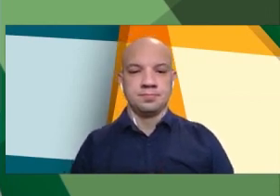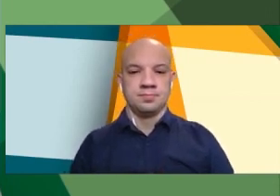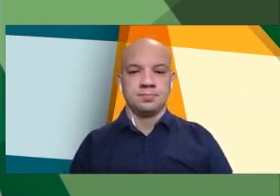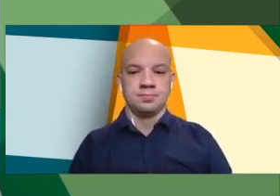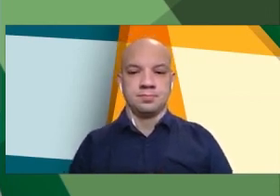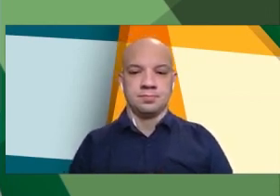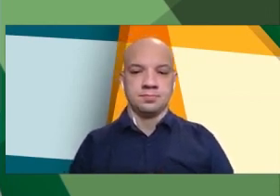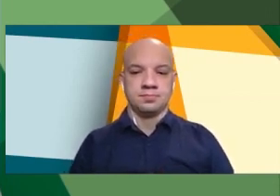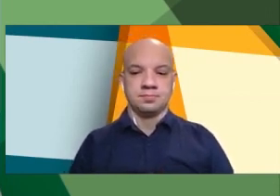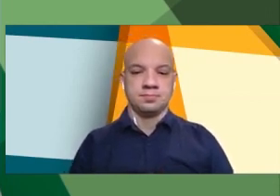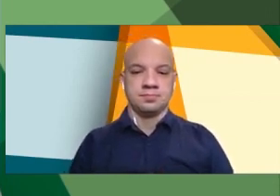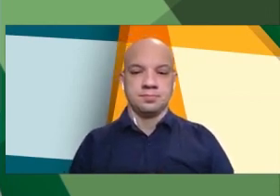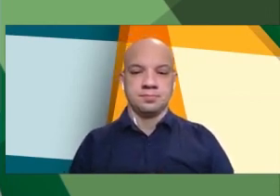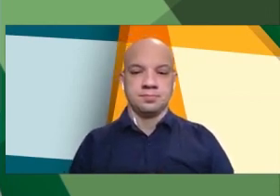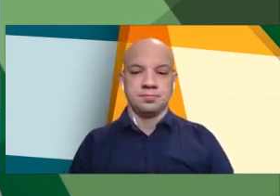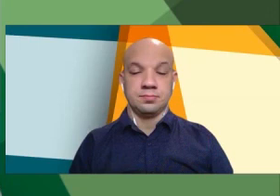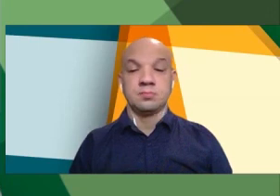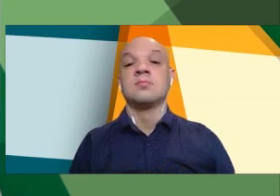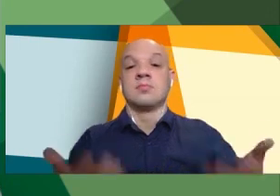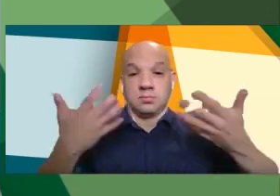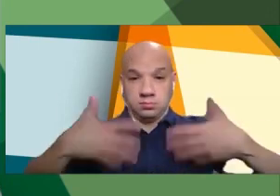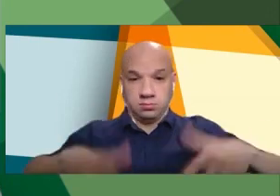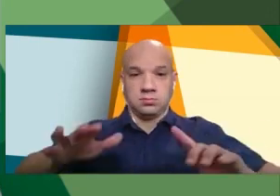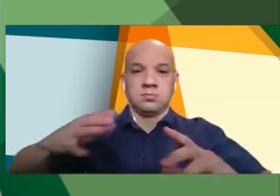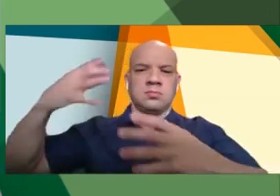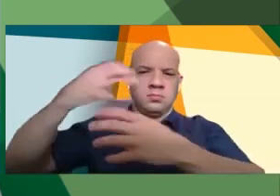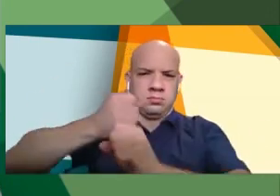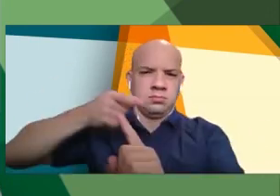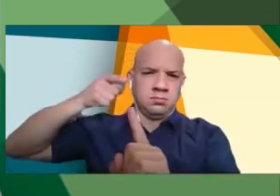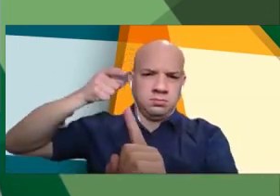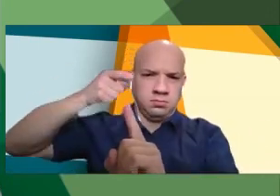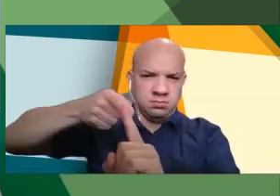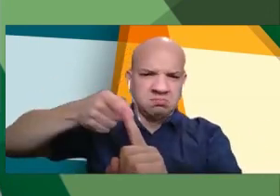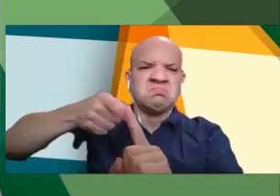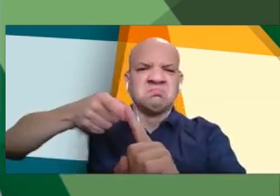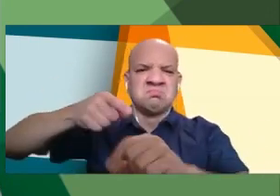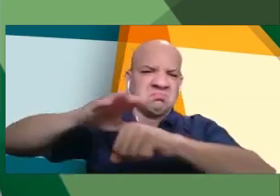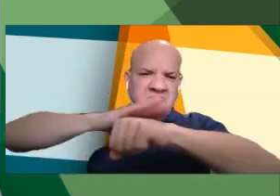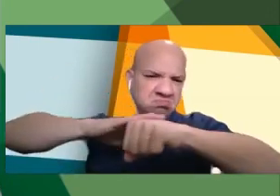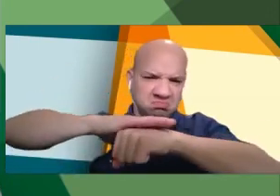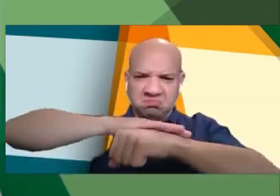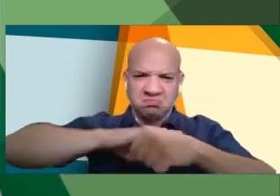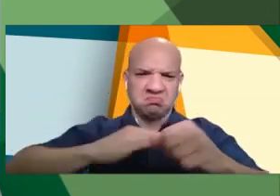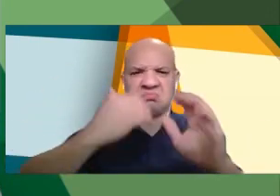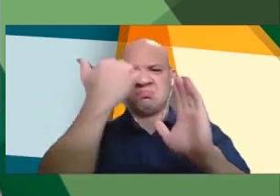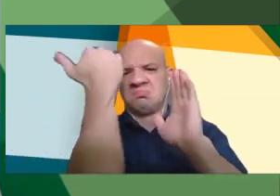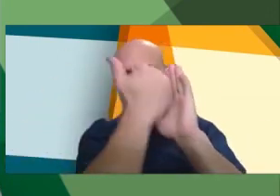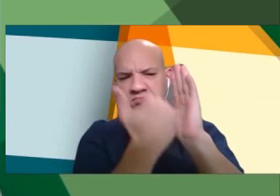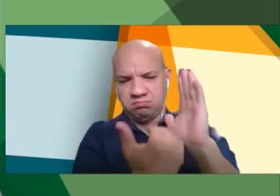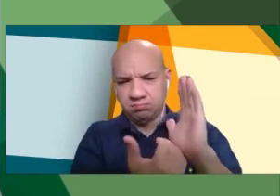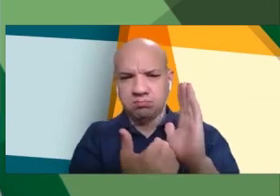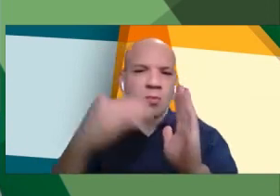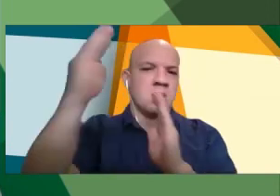With this, we have summarized very briefly the contents for this RFP and the most